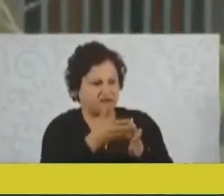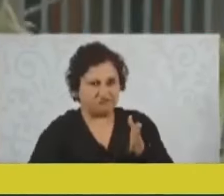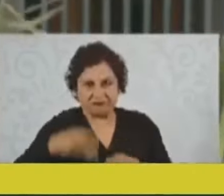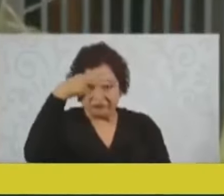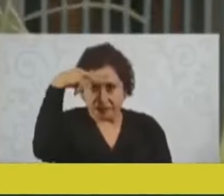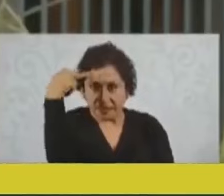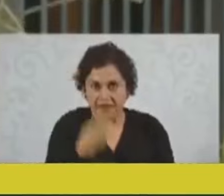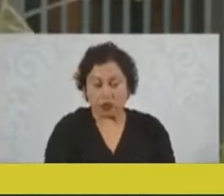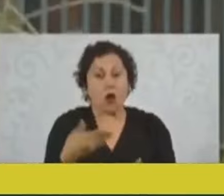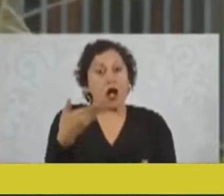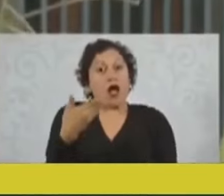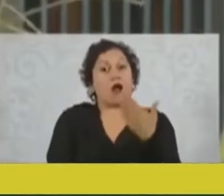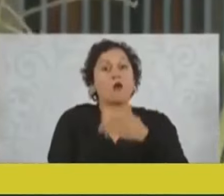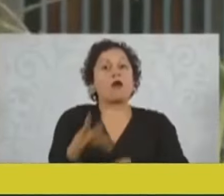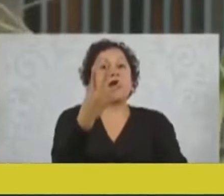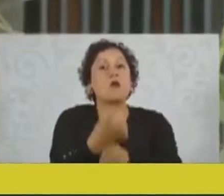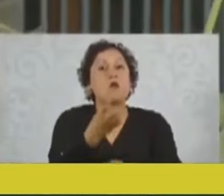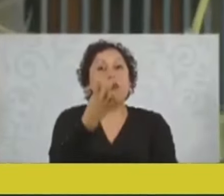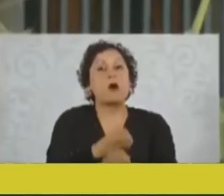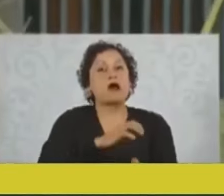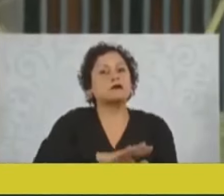one